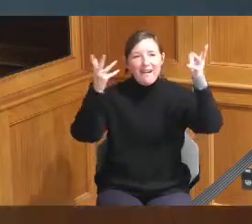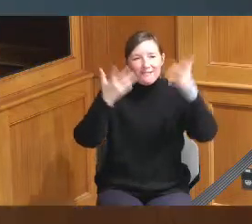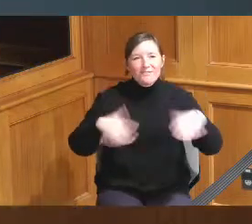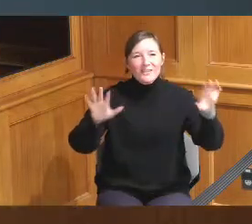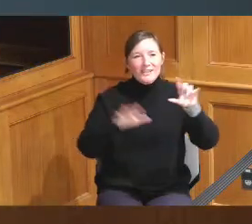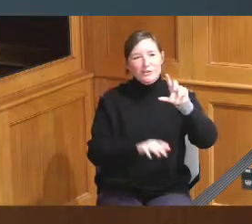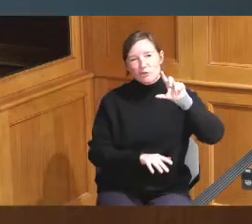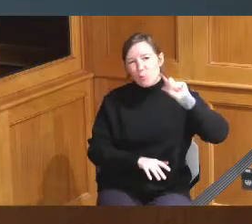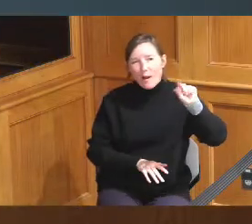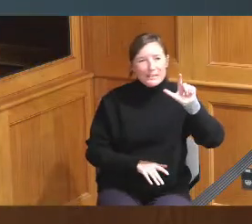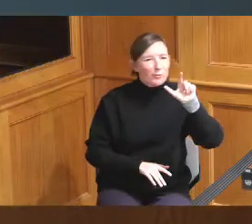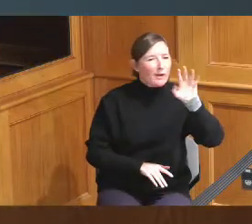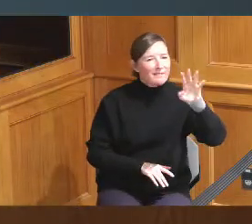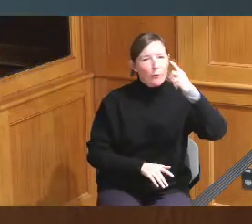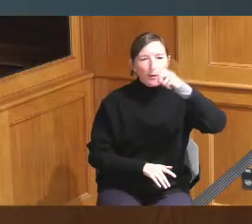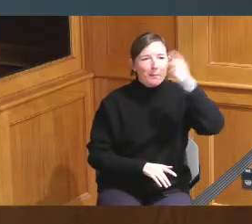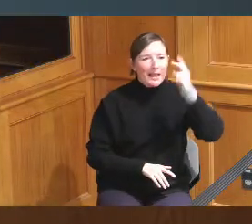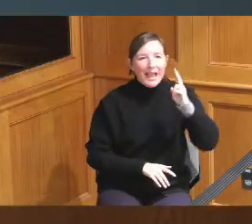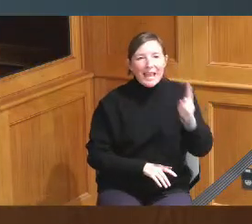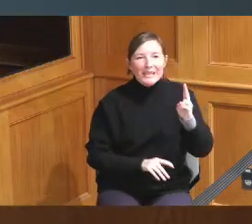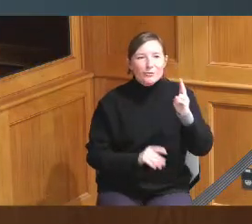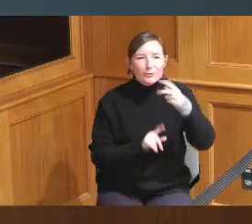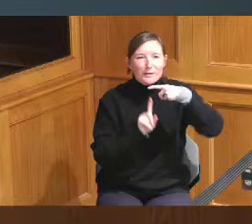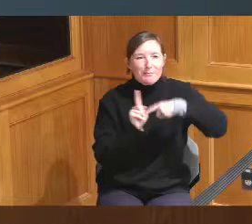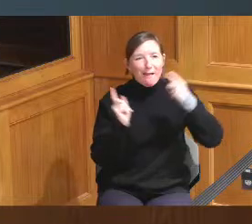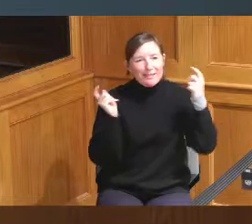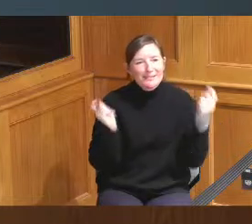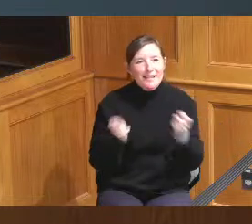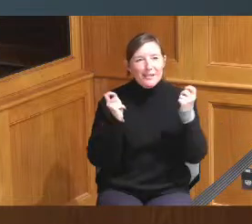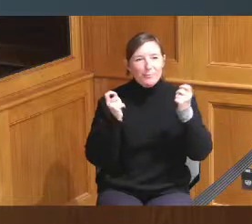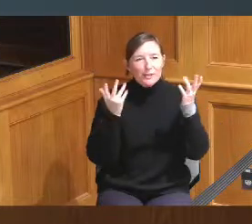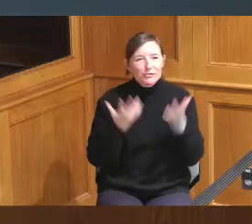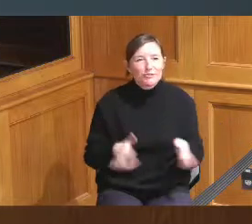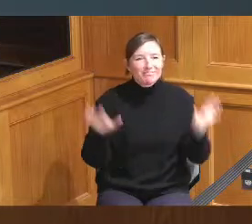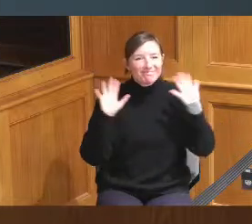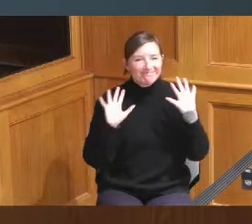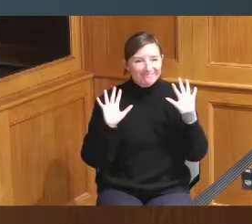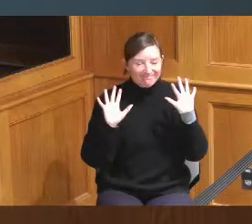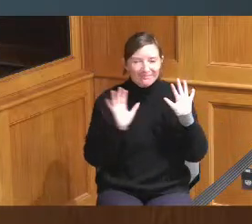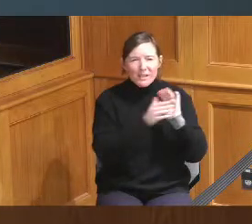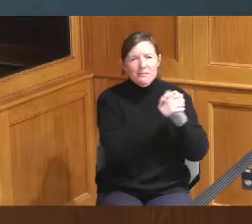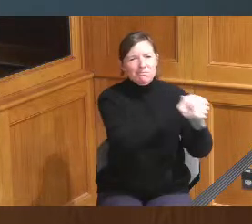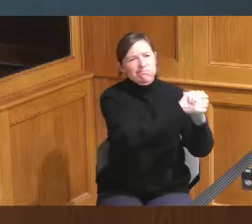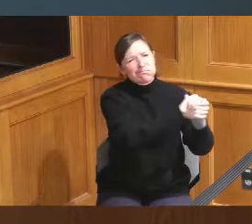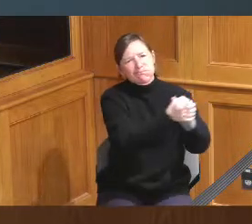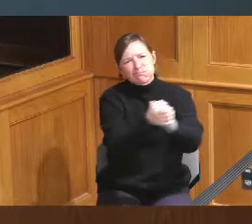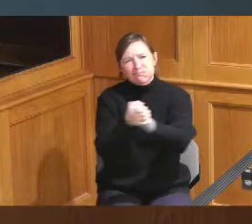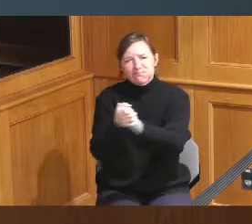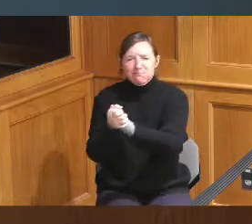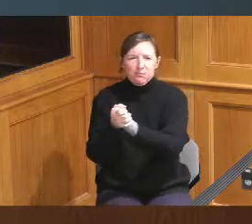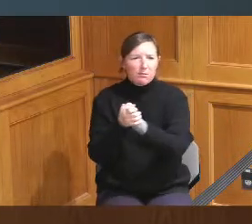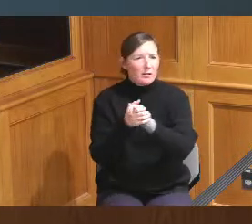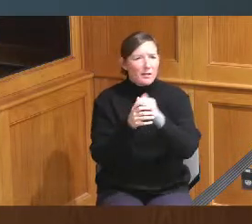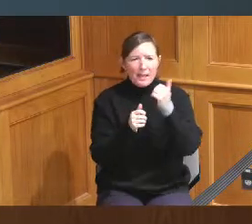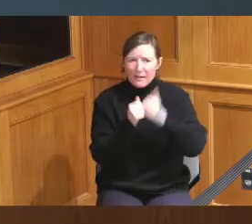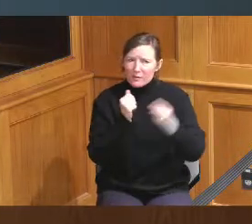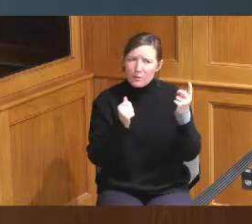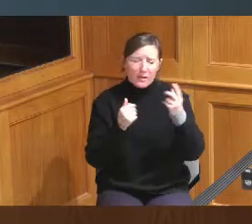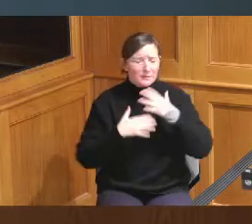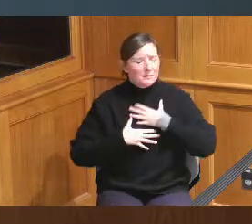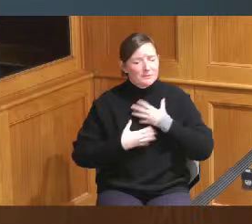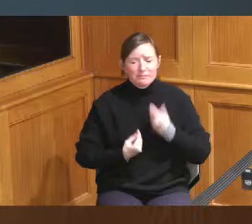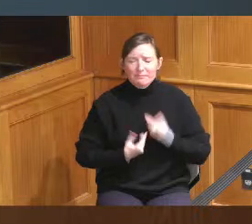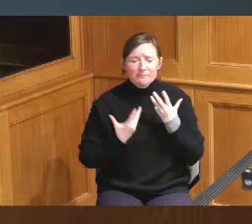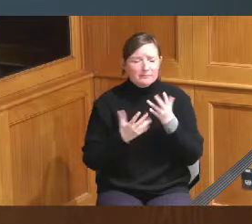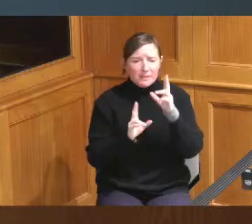2024 Black History Month celebration. Just congratulations to everyone that has been honored. I